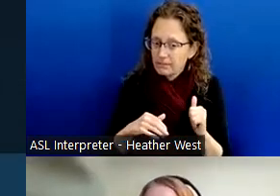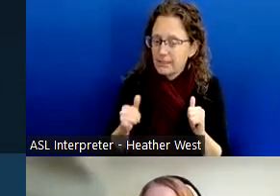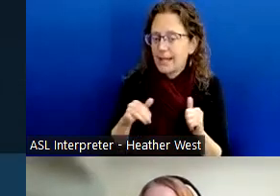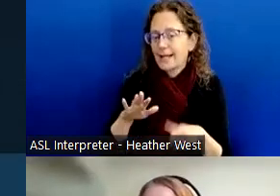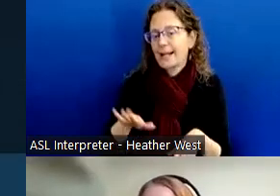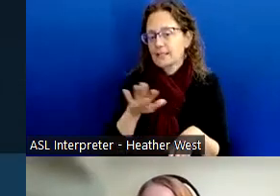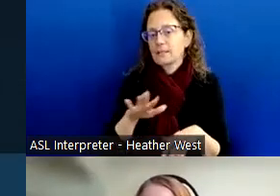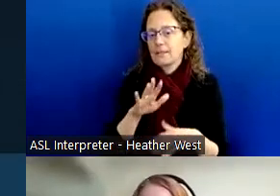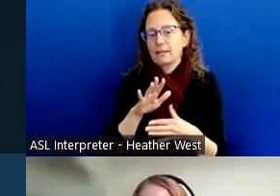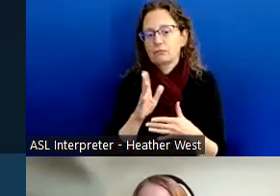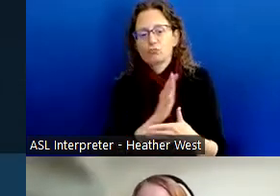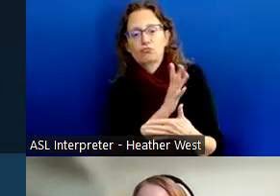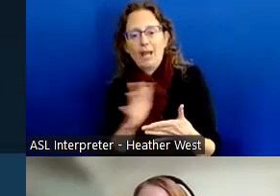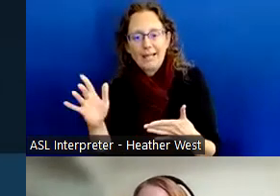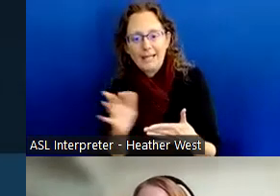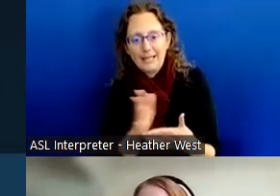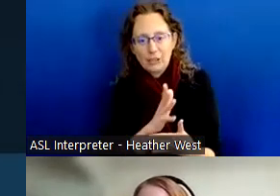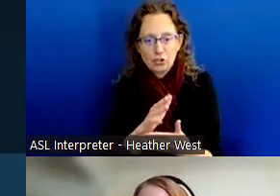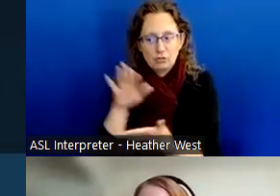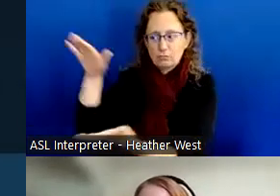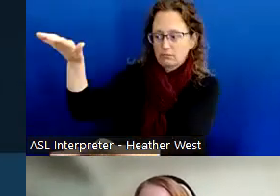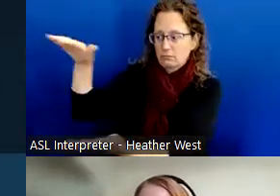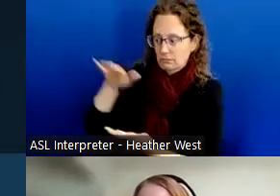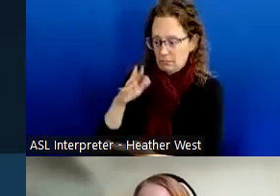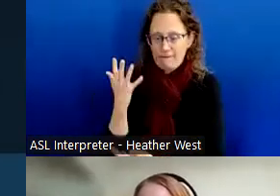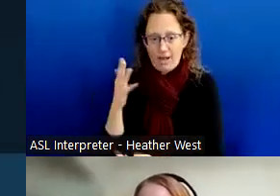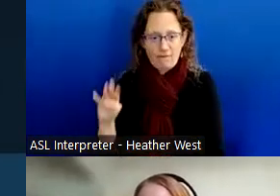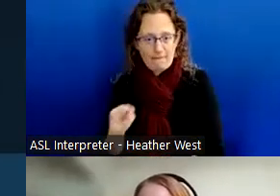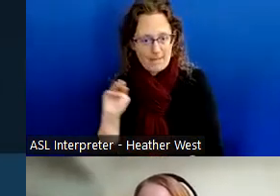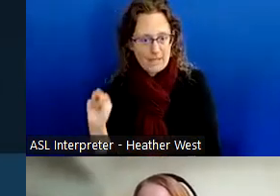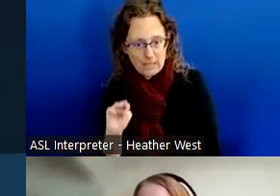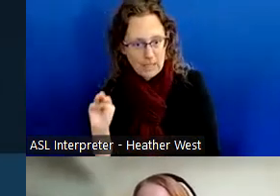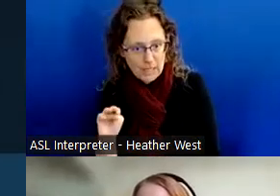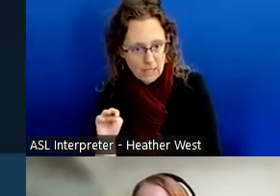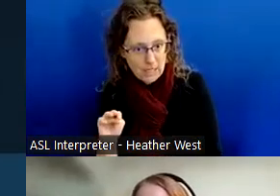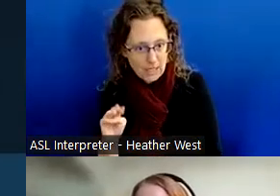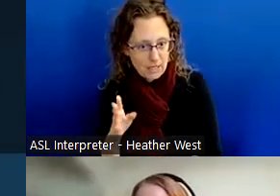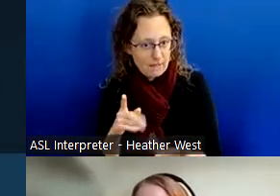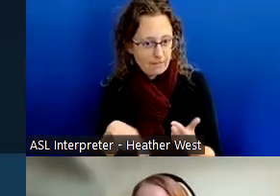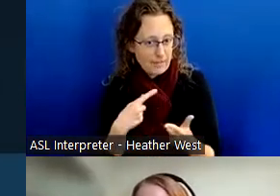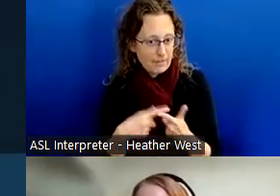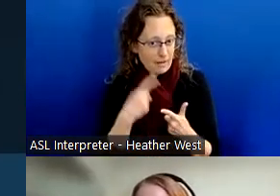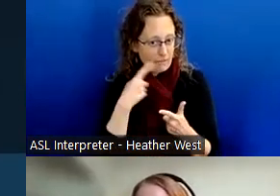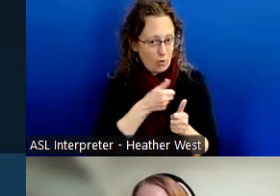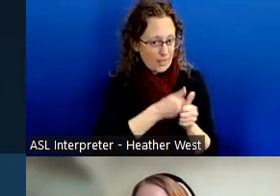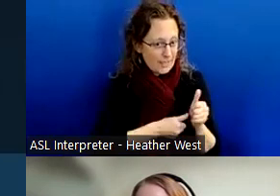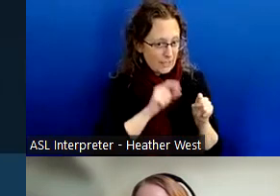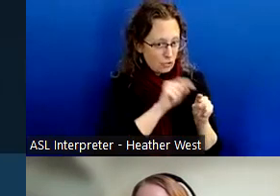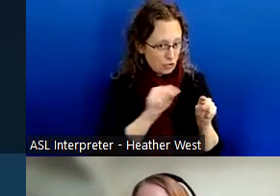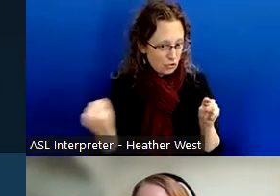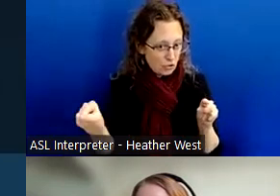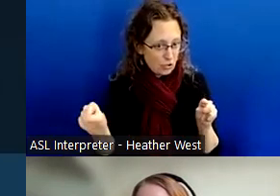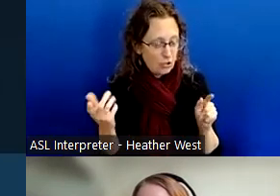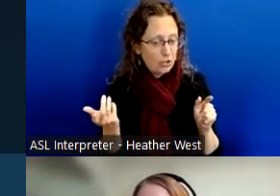get 5 million, and based on the number of jurisdictions you have in SCAG, were you guys able to figure out like a range that you guys are able to provide